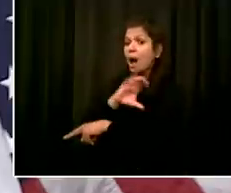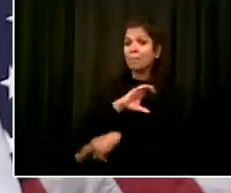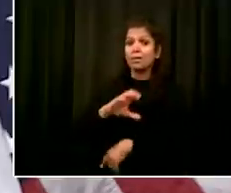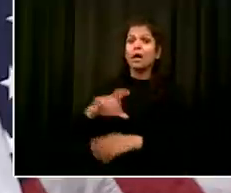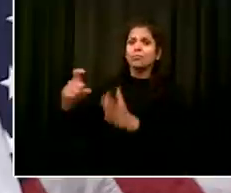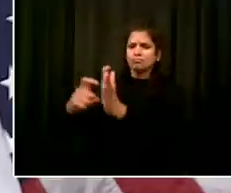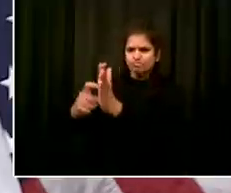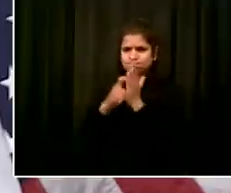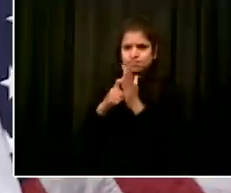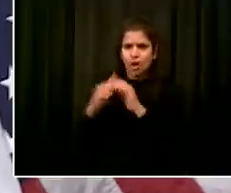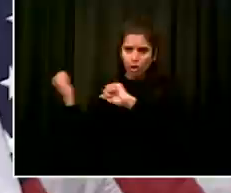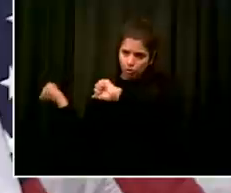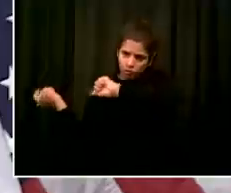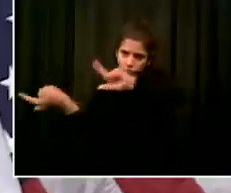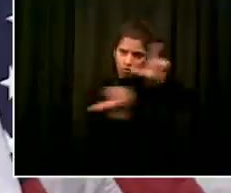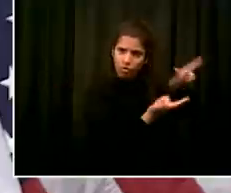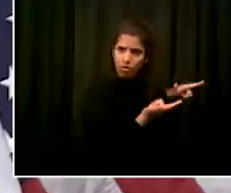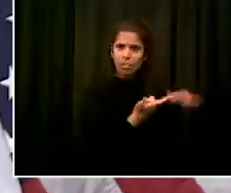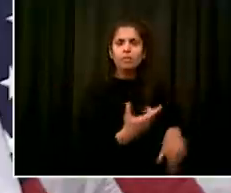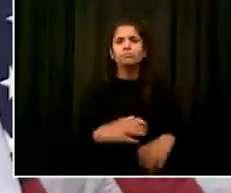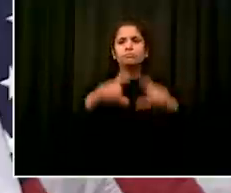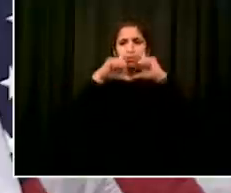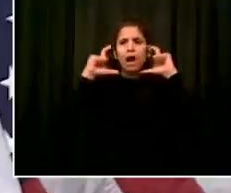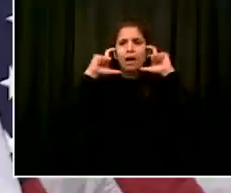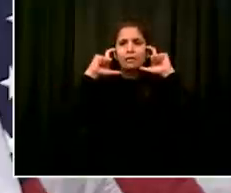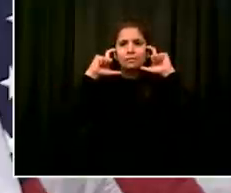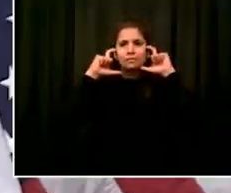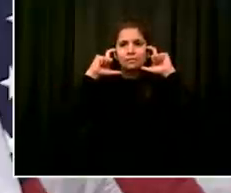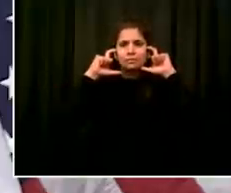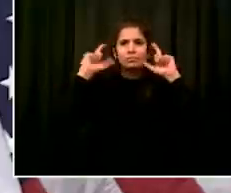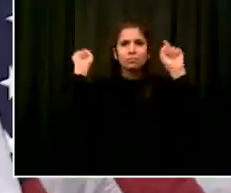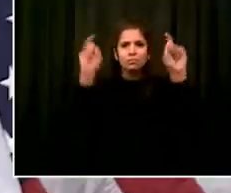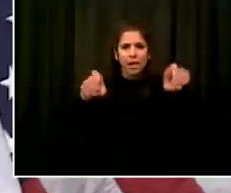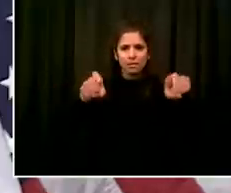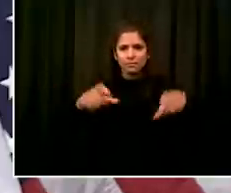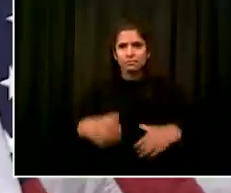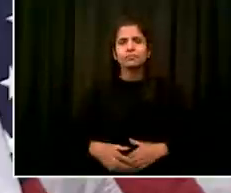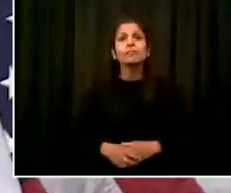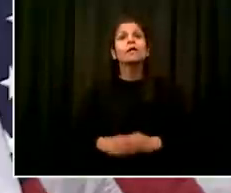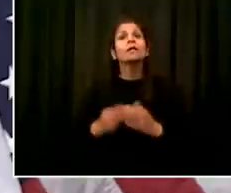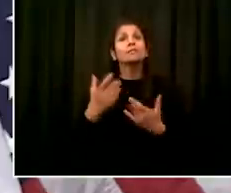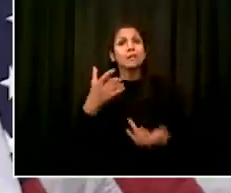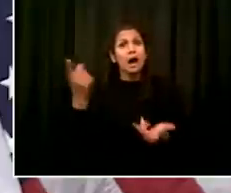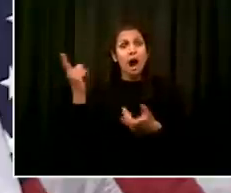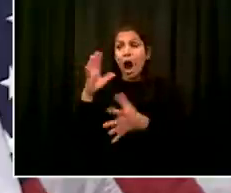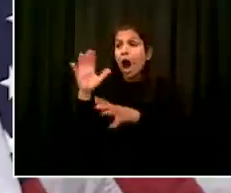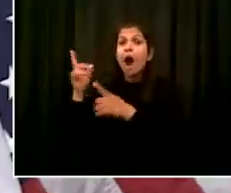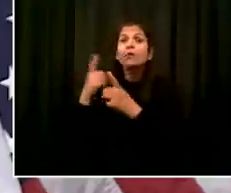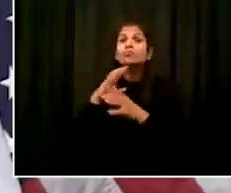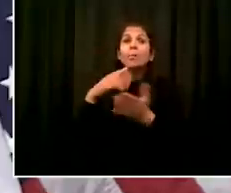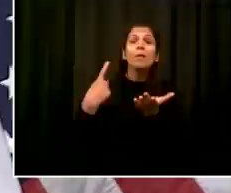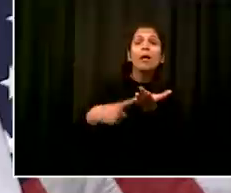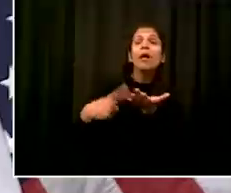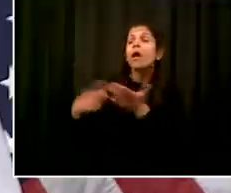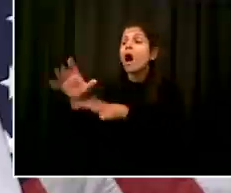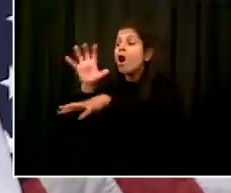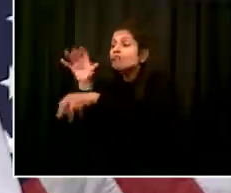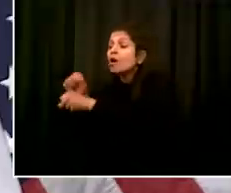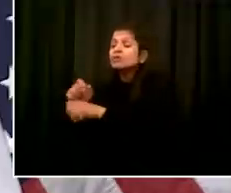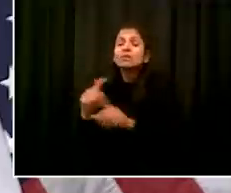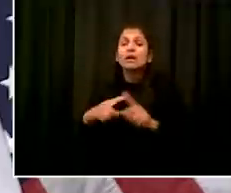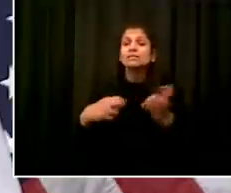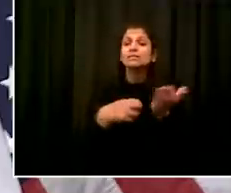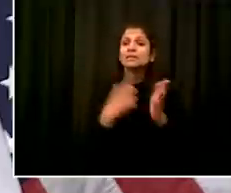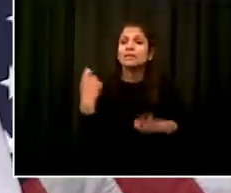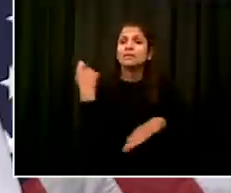officers. Anyone who does that is going to be detained. Anyone who's out after the curfew, and cannot prove that they are there